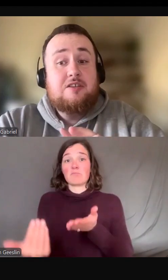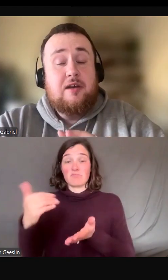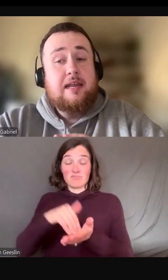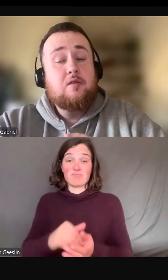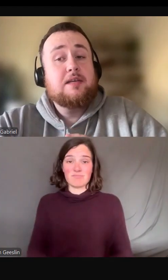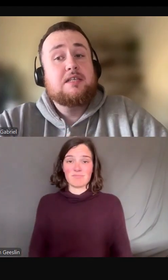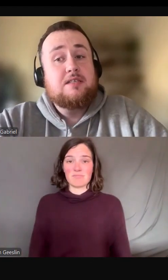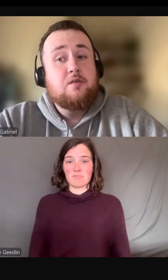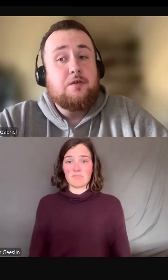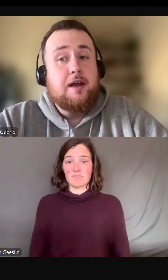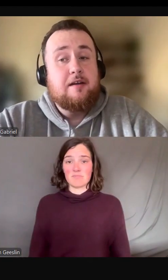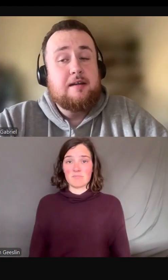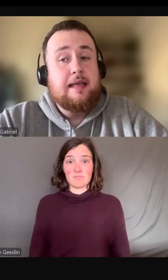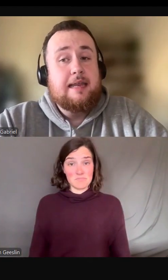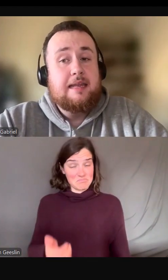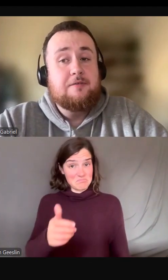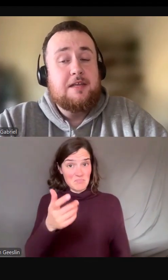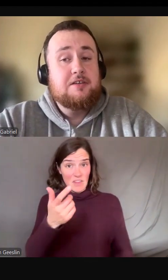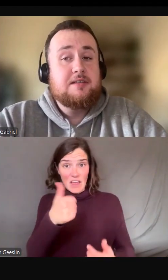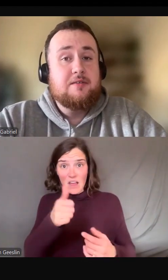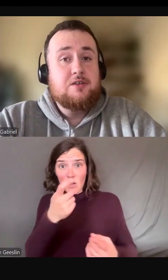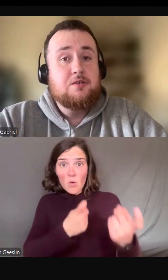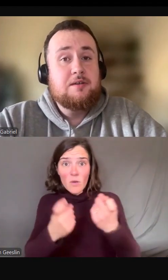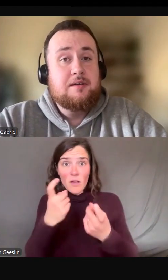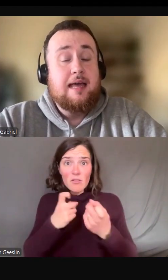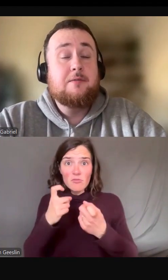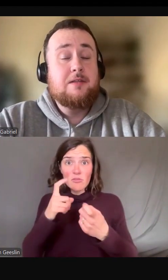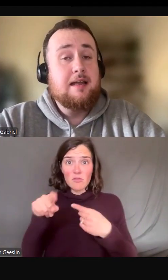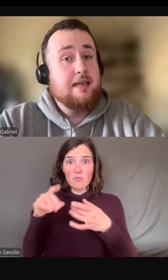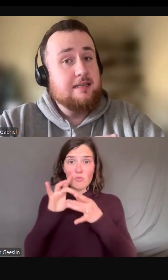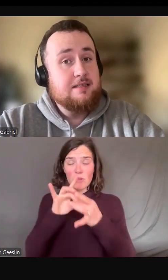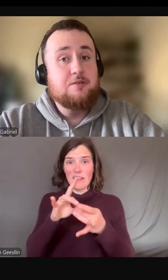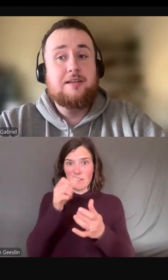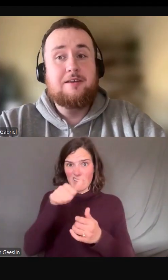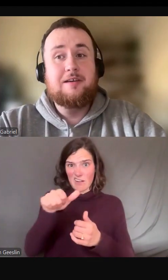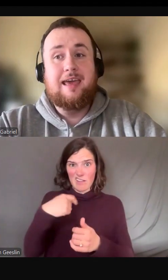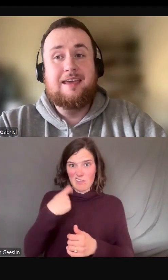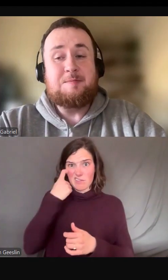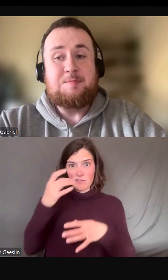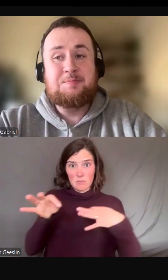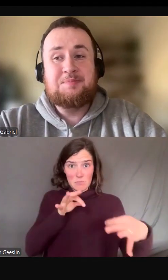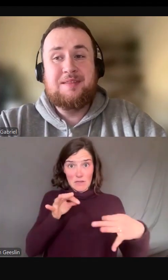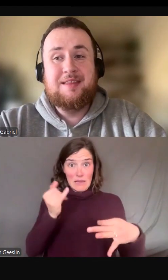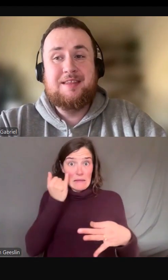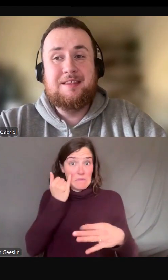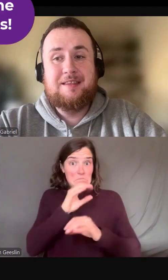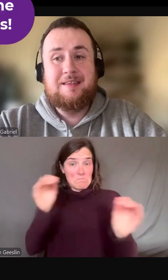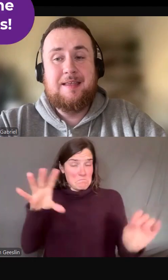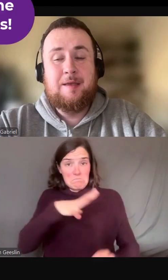Is there any questions so far on any of the features I've shown? And if not, that's totally okay.